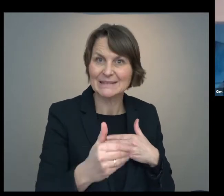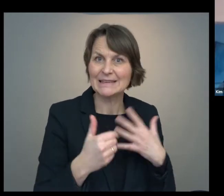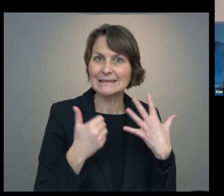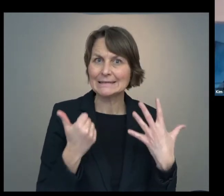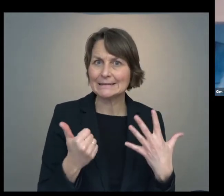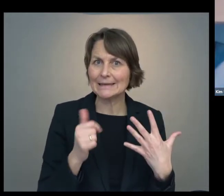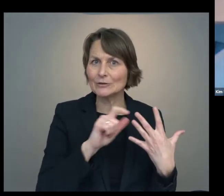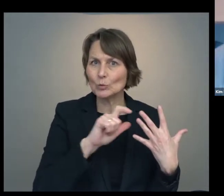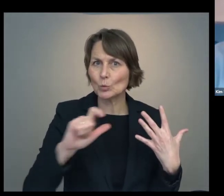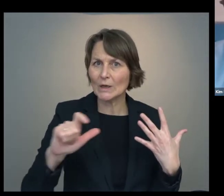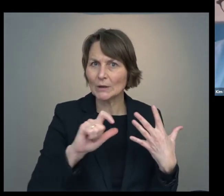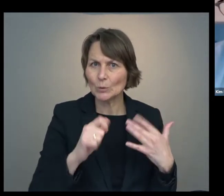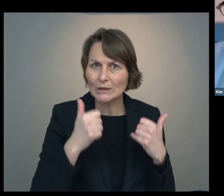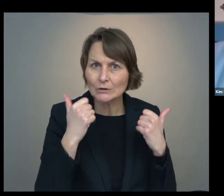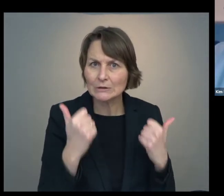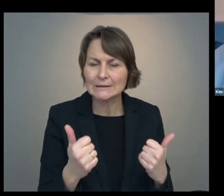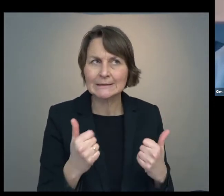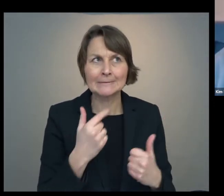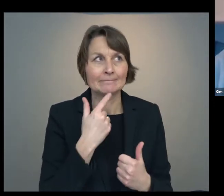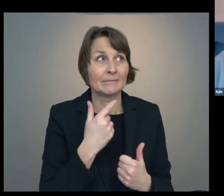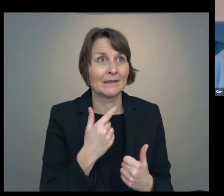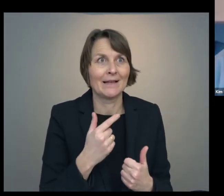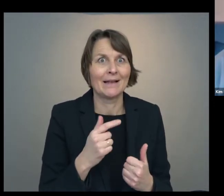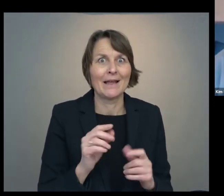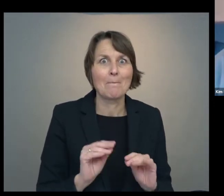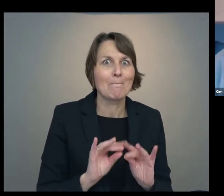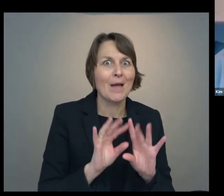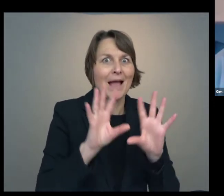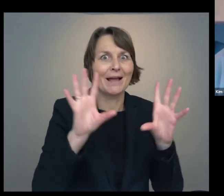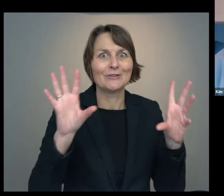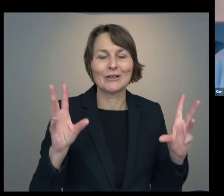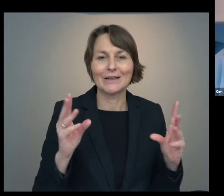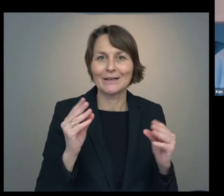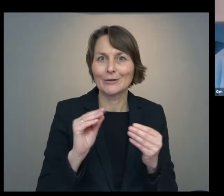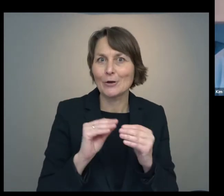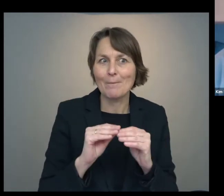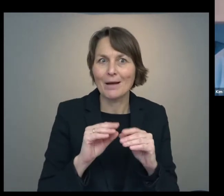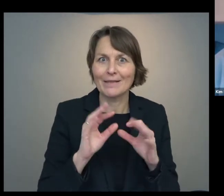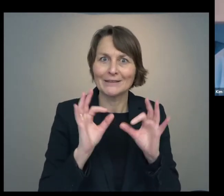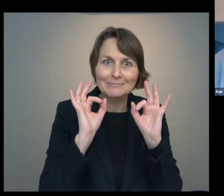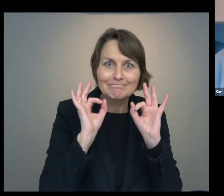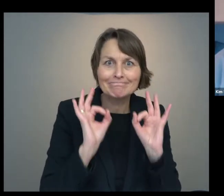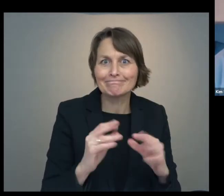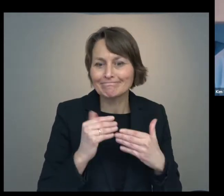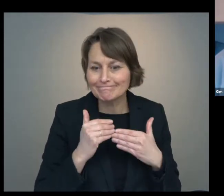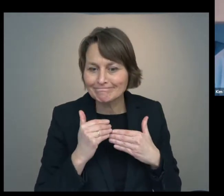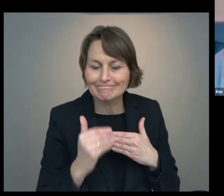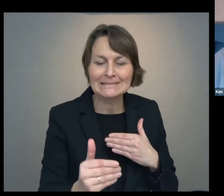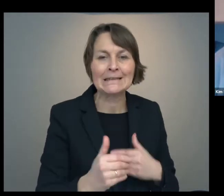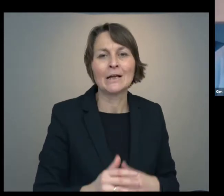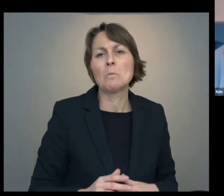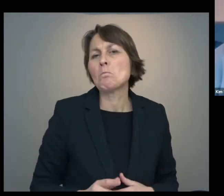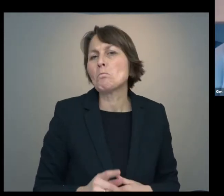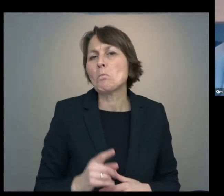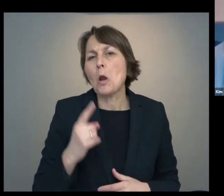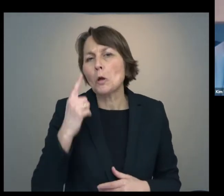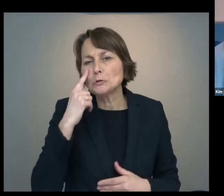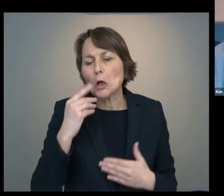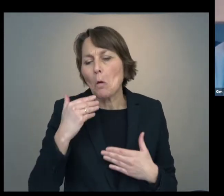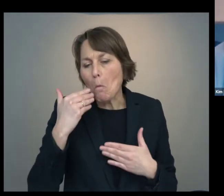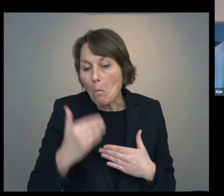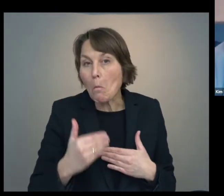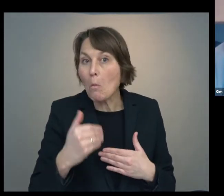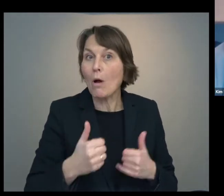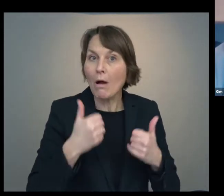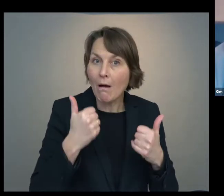6 weeks the right number of weeks? Is that the right magic number? And we don't know. We'll have to try it out